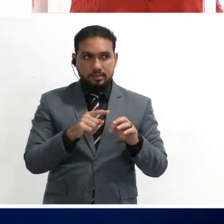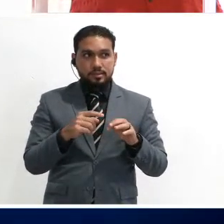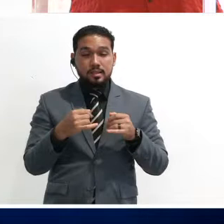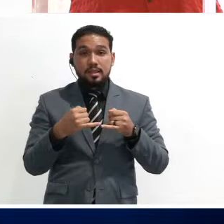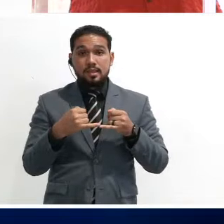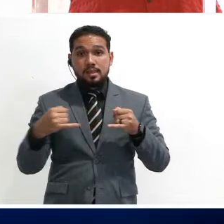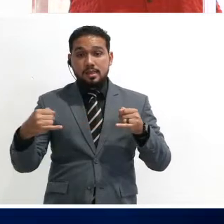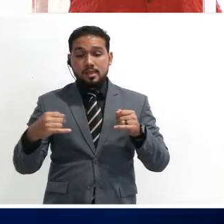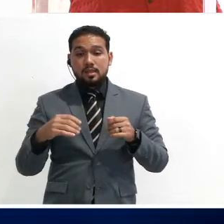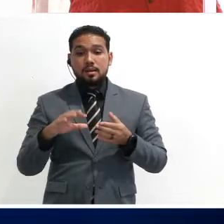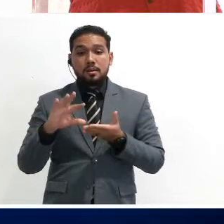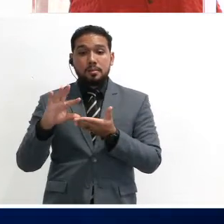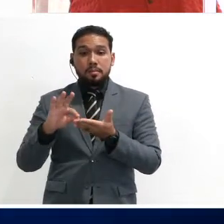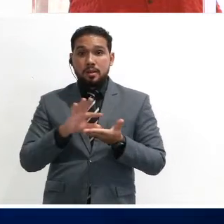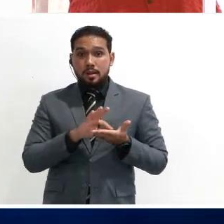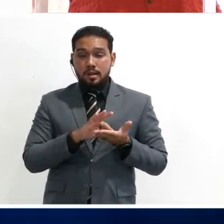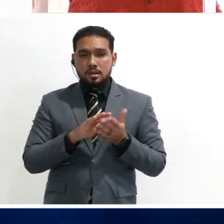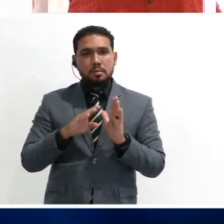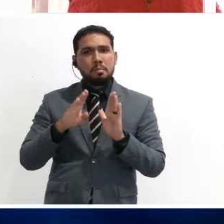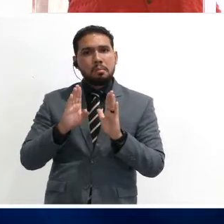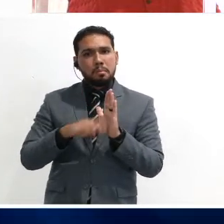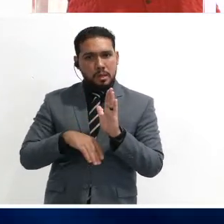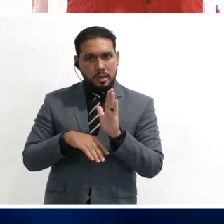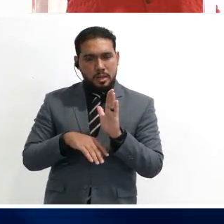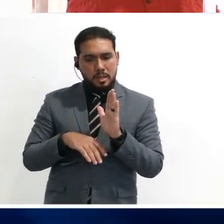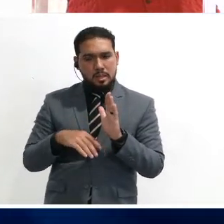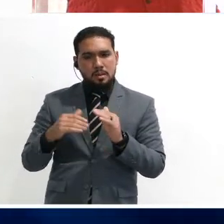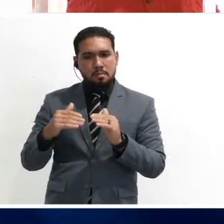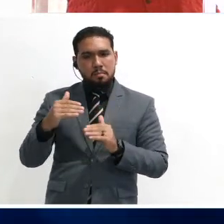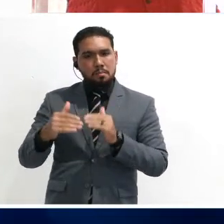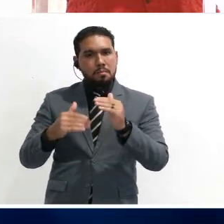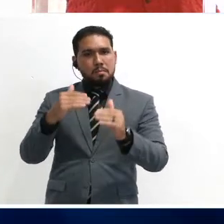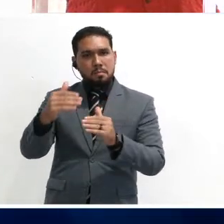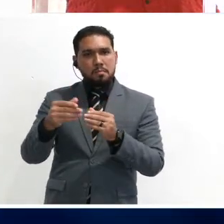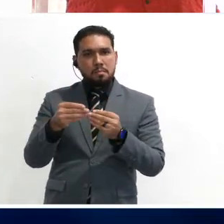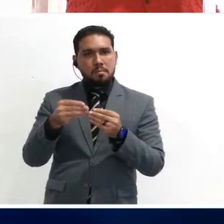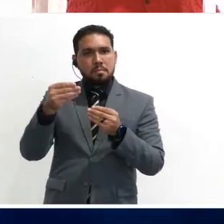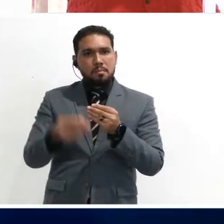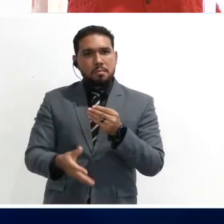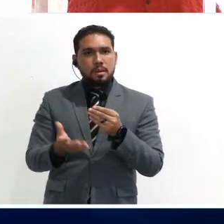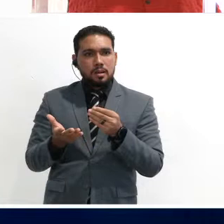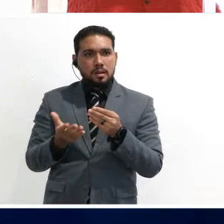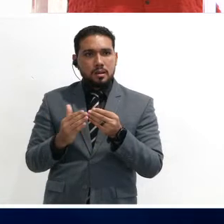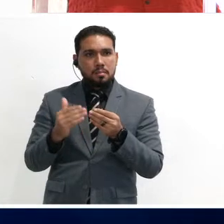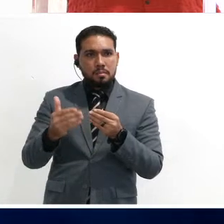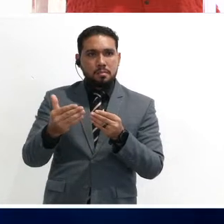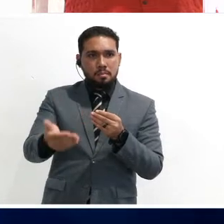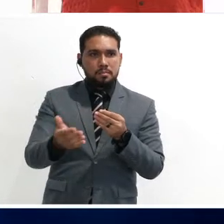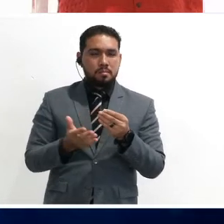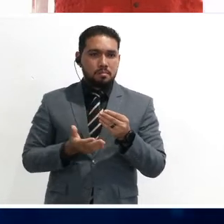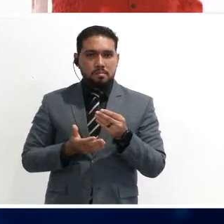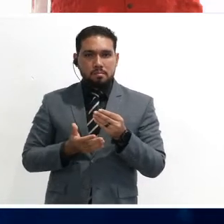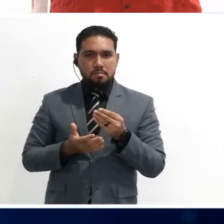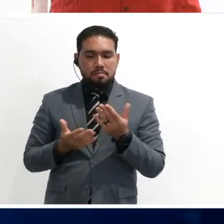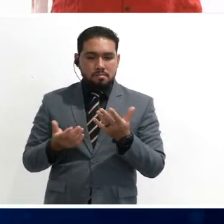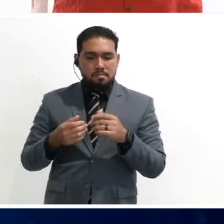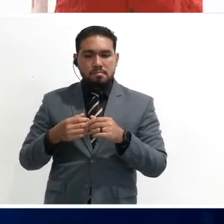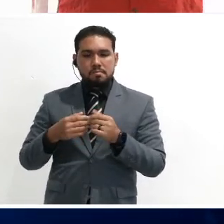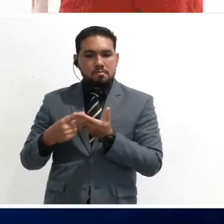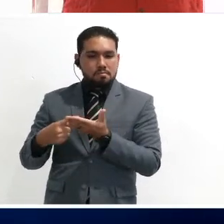And test can be quite a lot of the cost of a final package too. I don't really address it much in the previous comments,